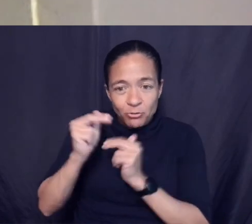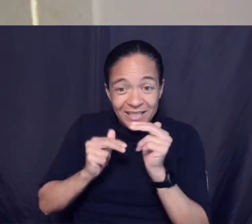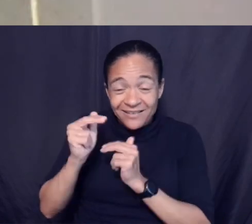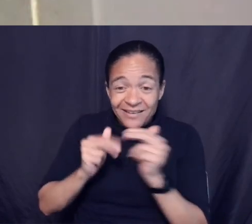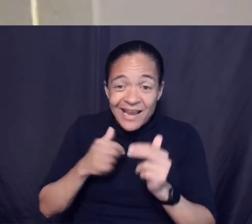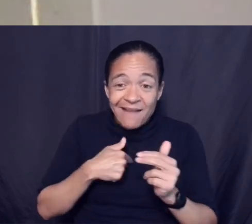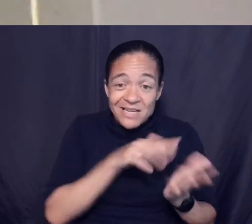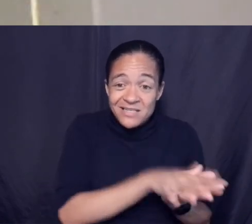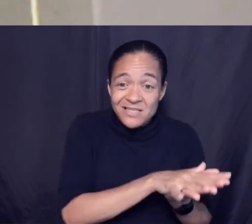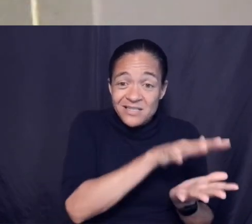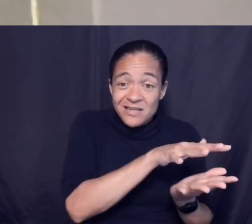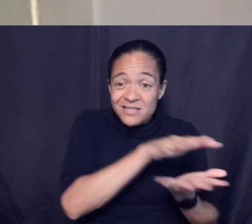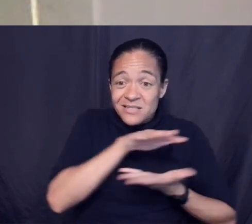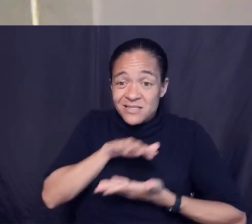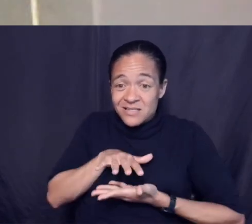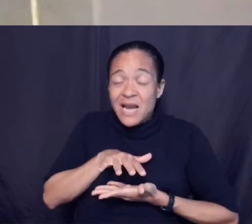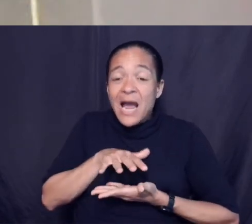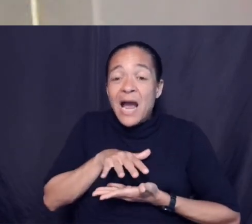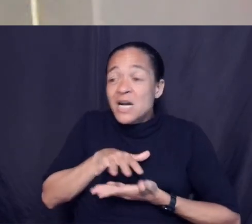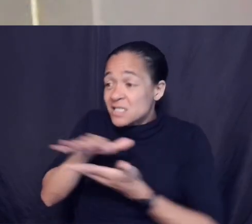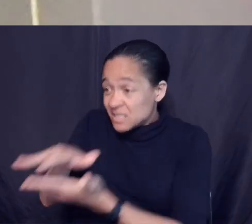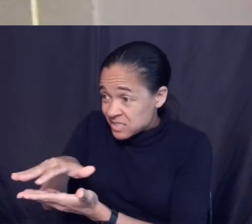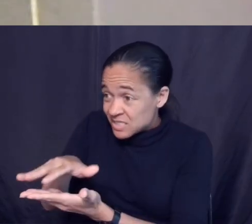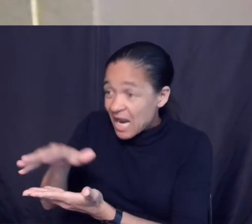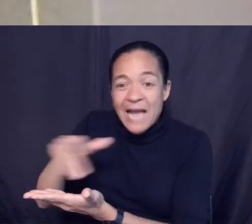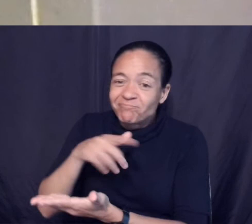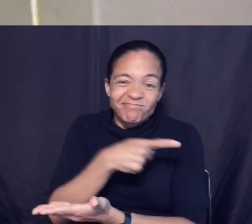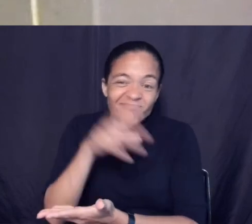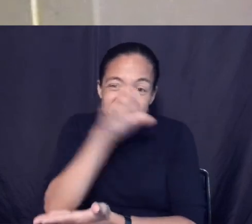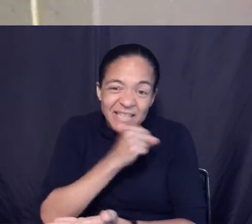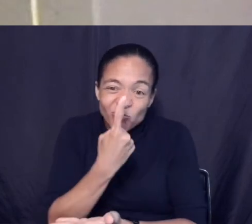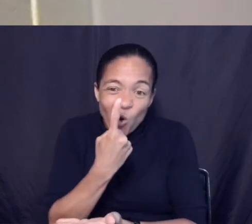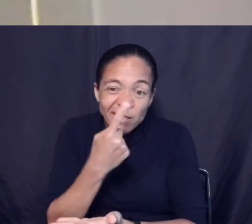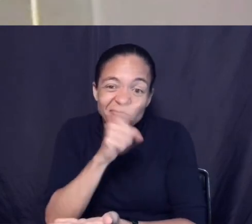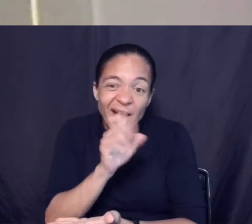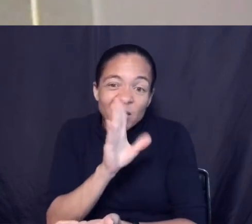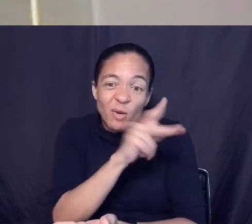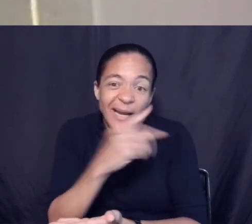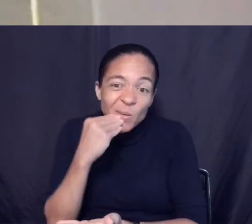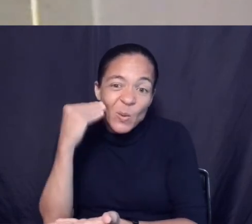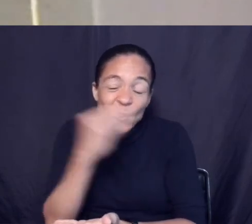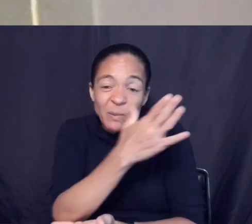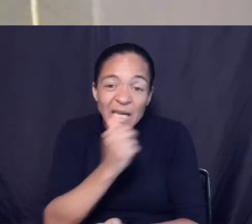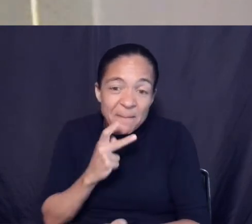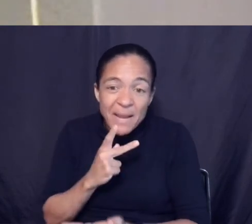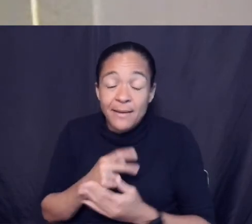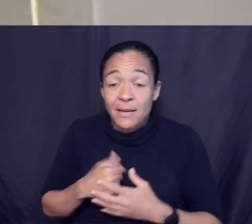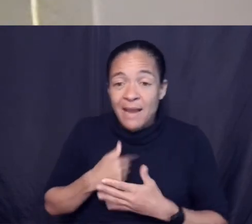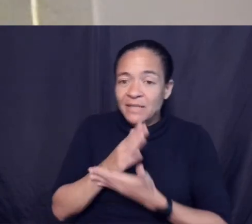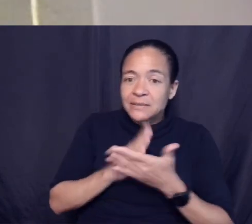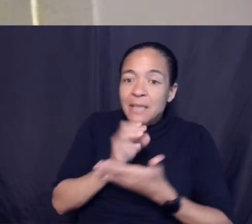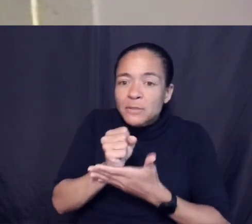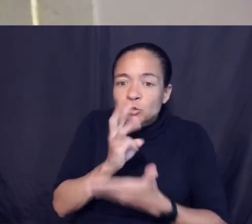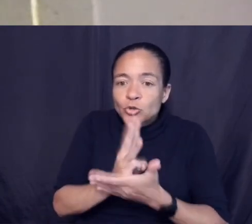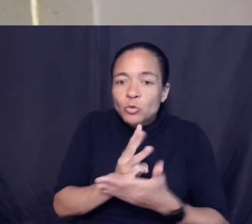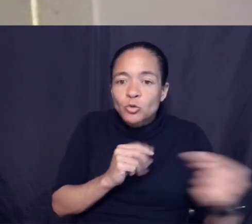I've sat there before with stacks of paper only to be told that I was missing one and needed to go home and come back. I've even had